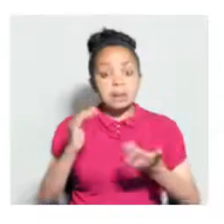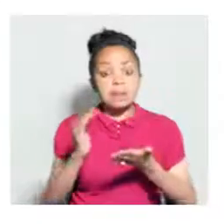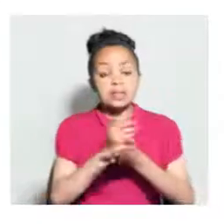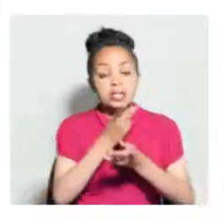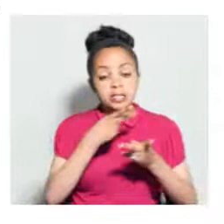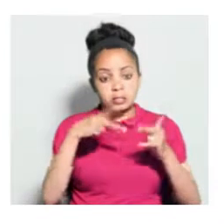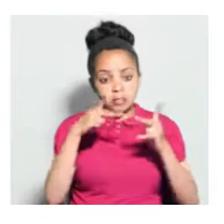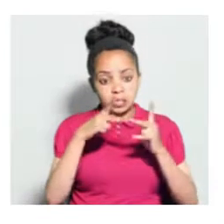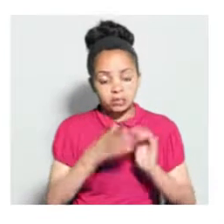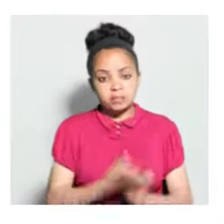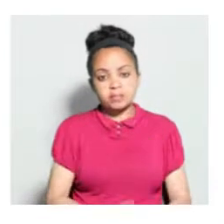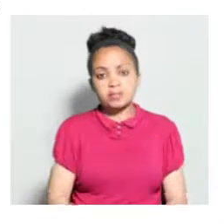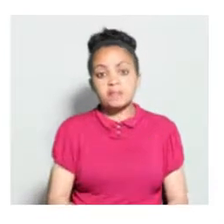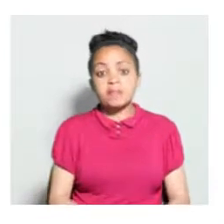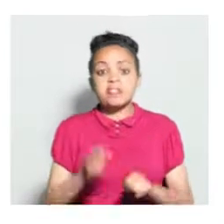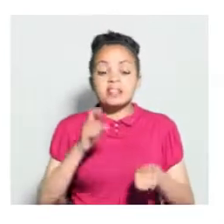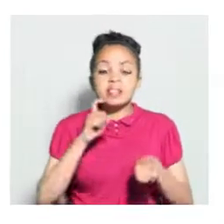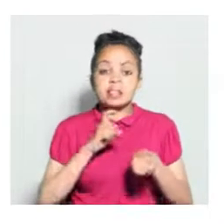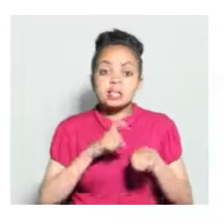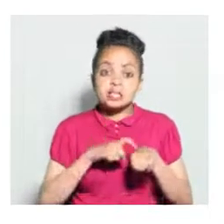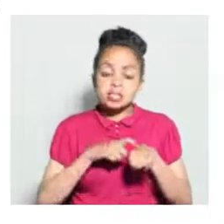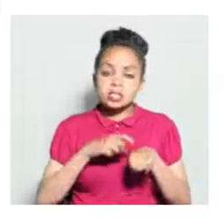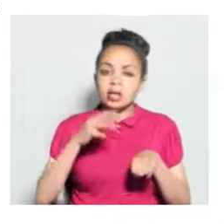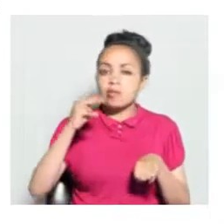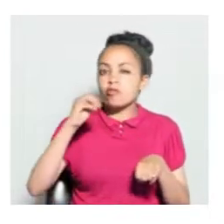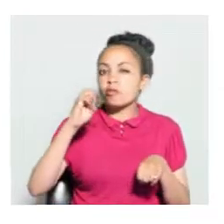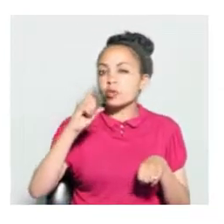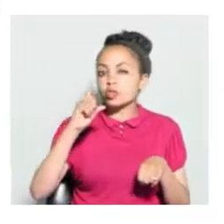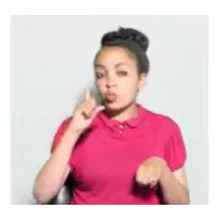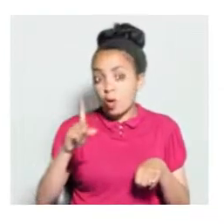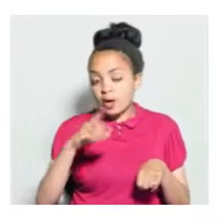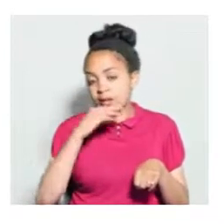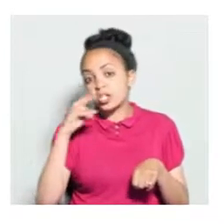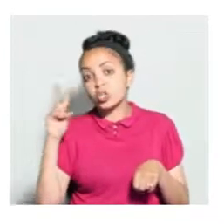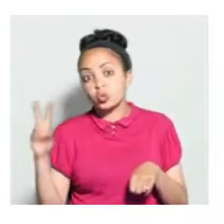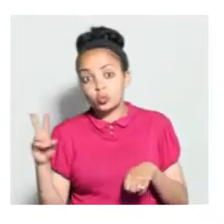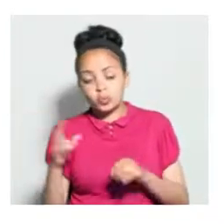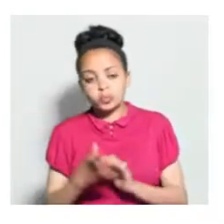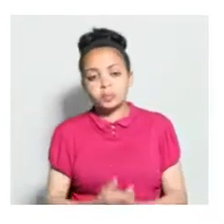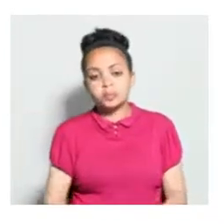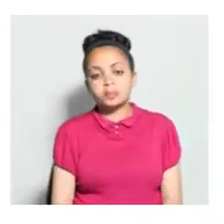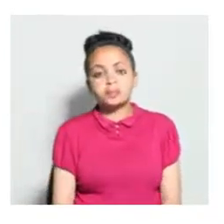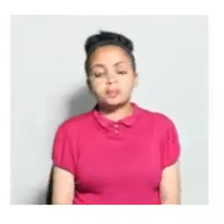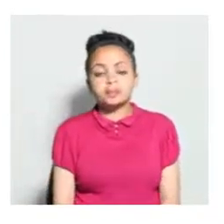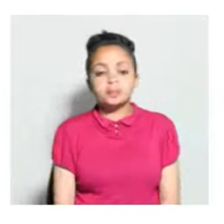place during meiosis I and the meiosis II.